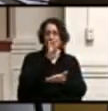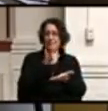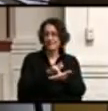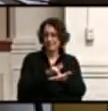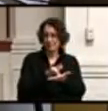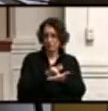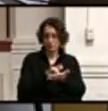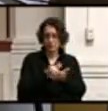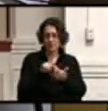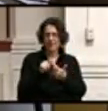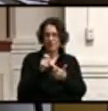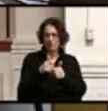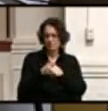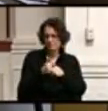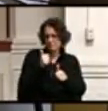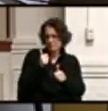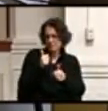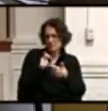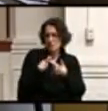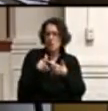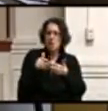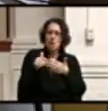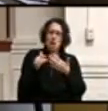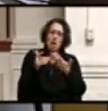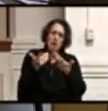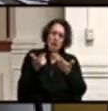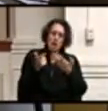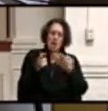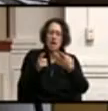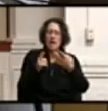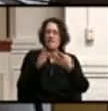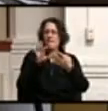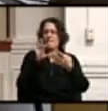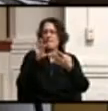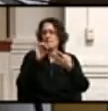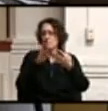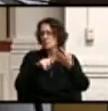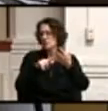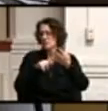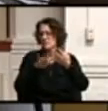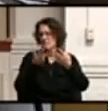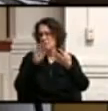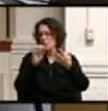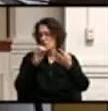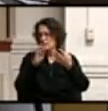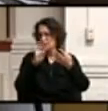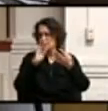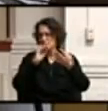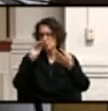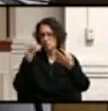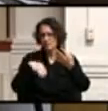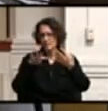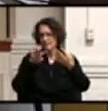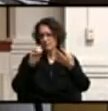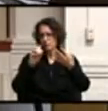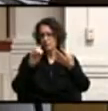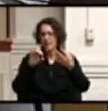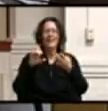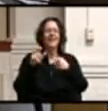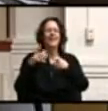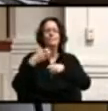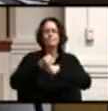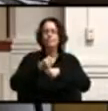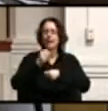Central is slightly behind that, but close to the 40% level mark over schematic design. If I say SD, I mean schematic